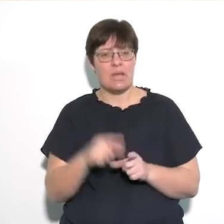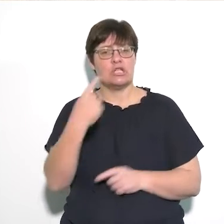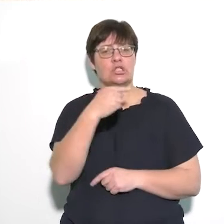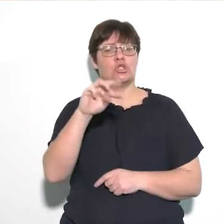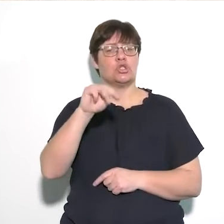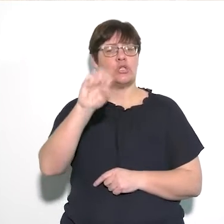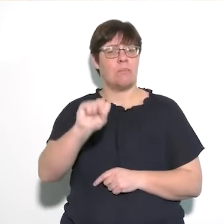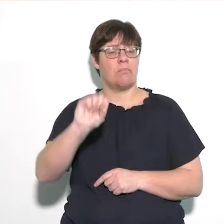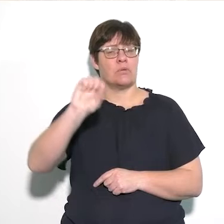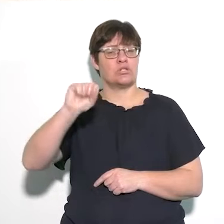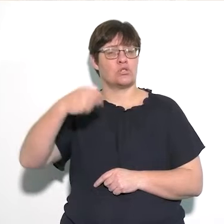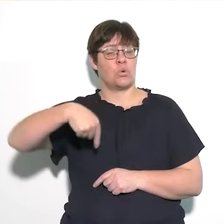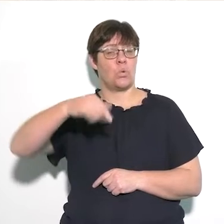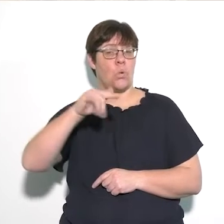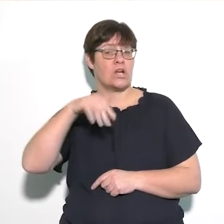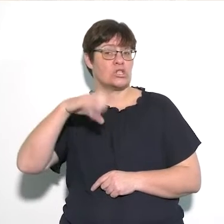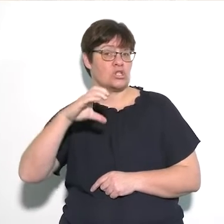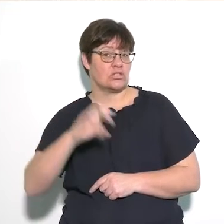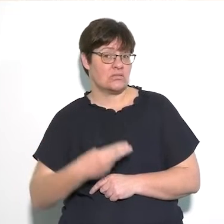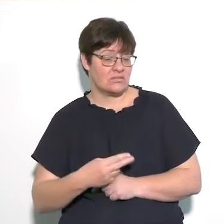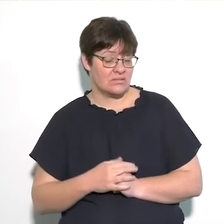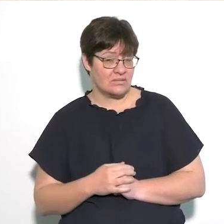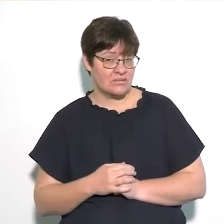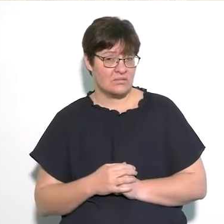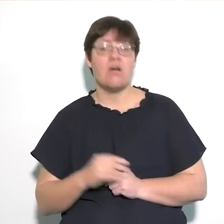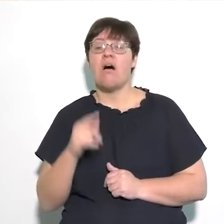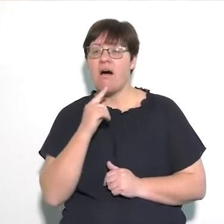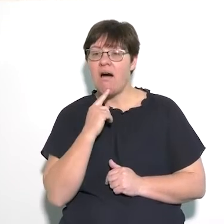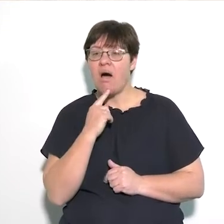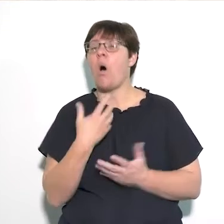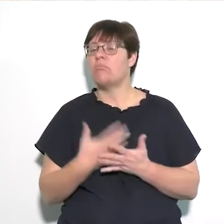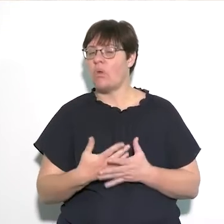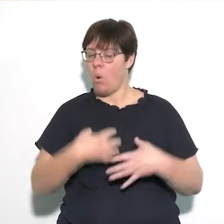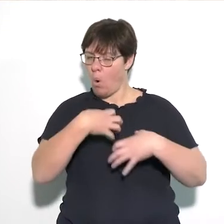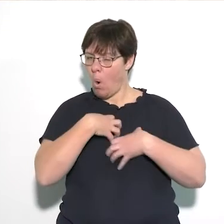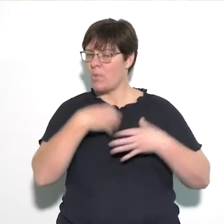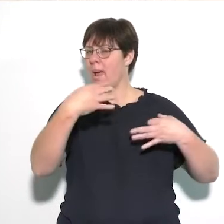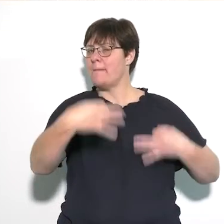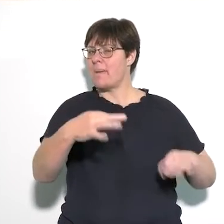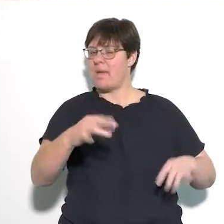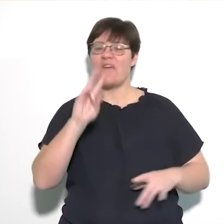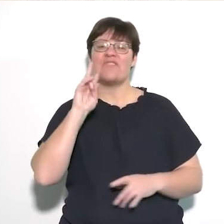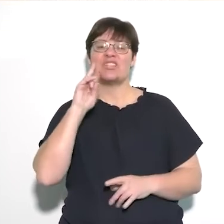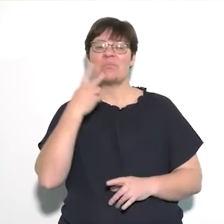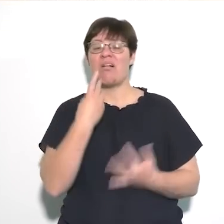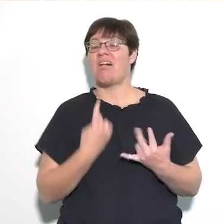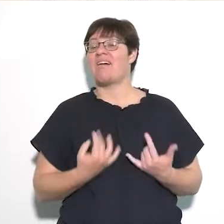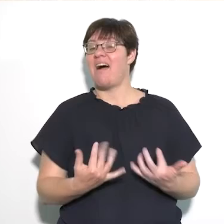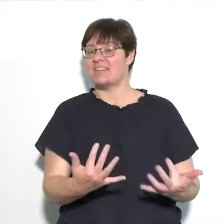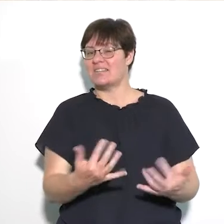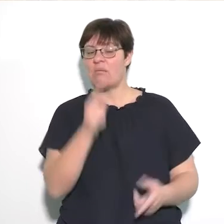gem squash. Now we're going to make our own paper vegetable garden and explore